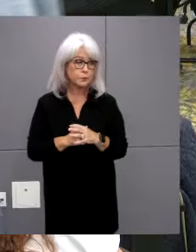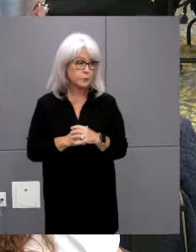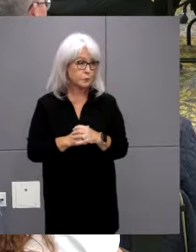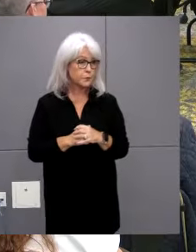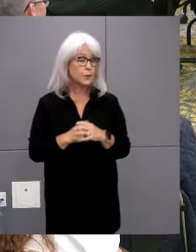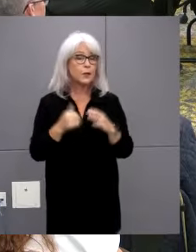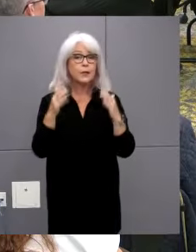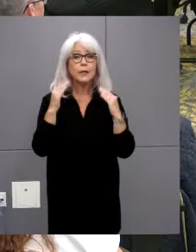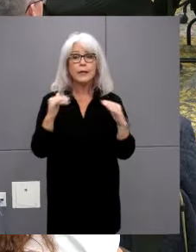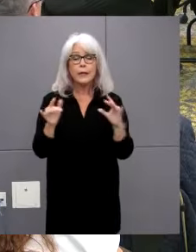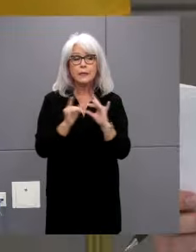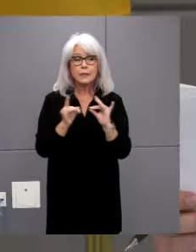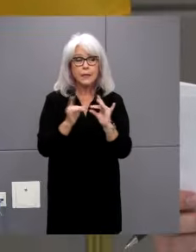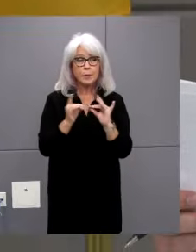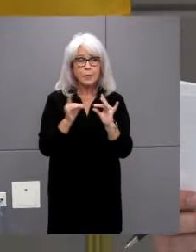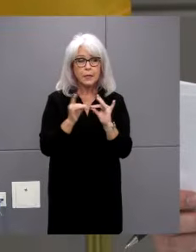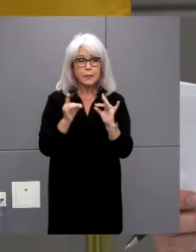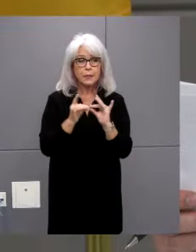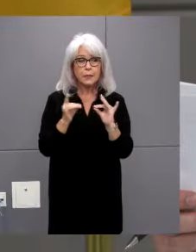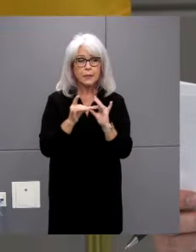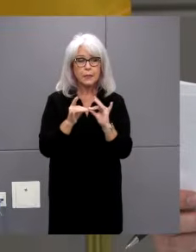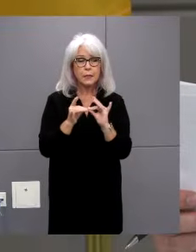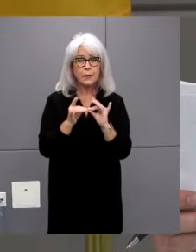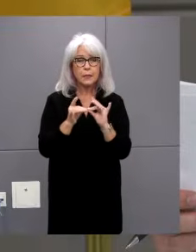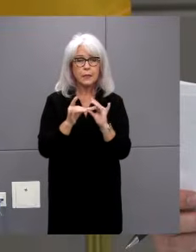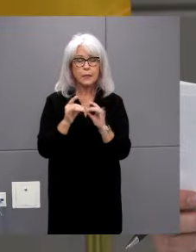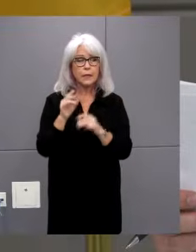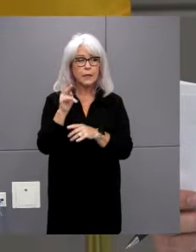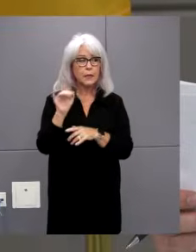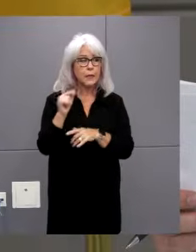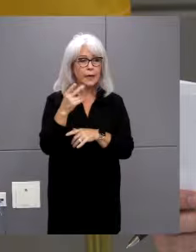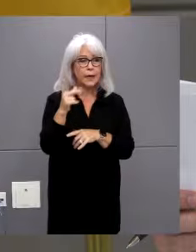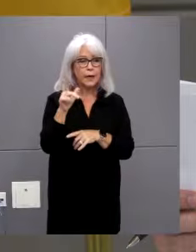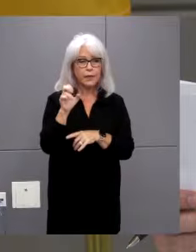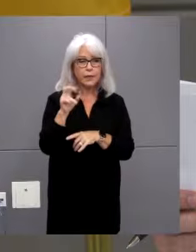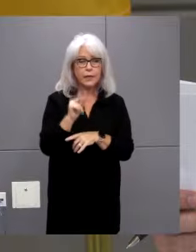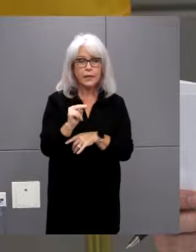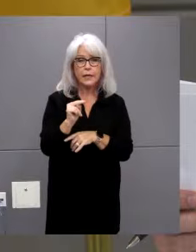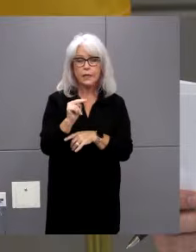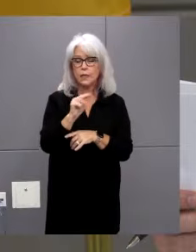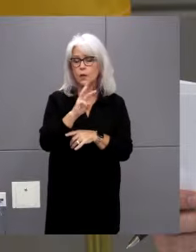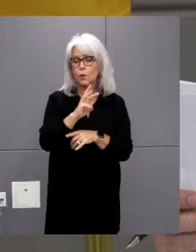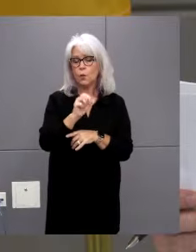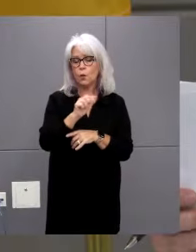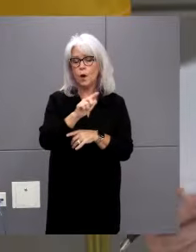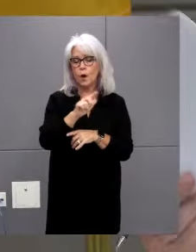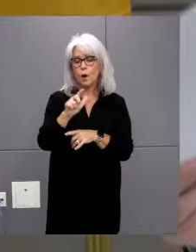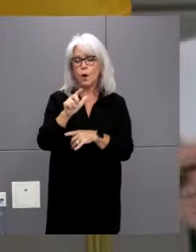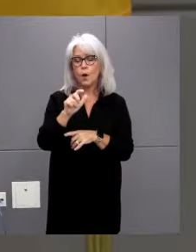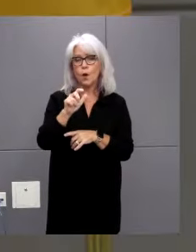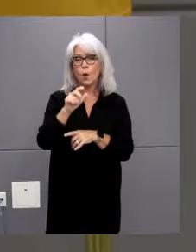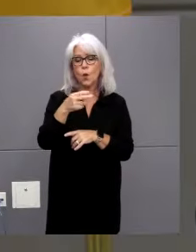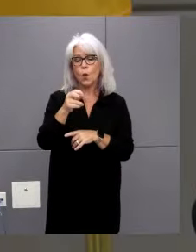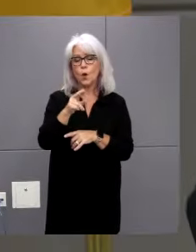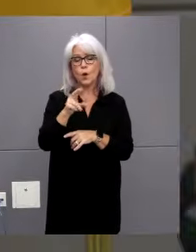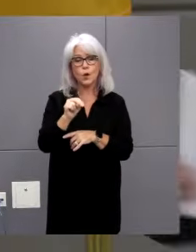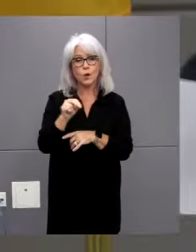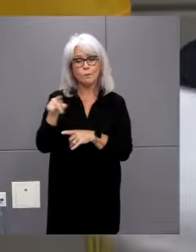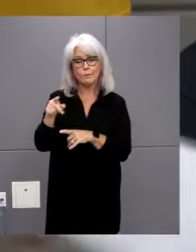The next comment has been submitted by Kathleen Watchhorn of Kersley Street on the topic of public trust.